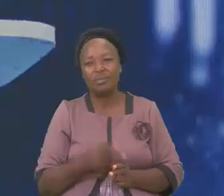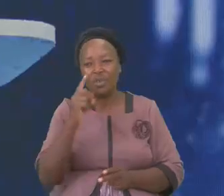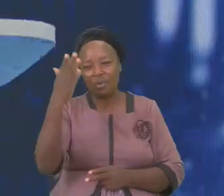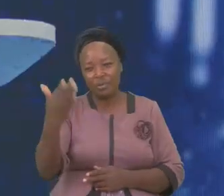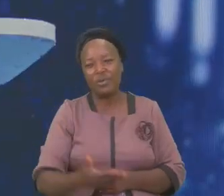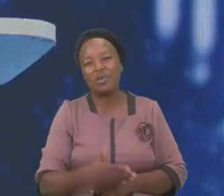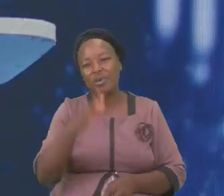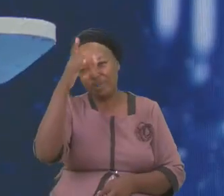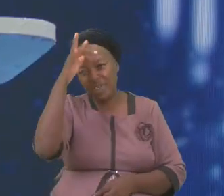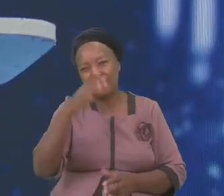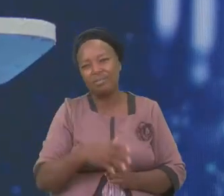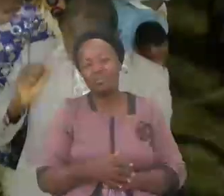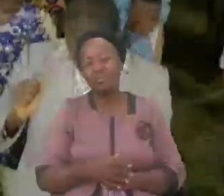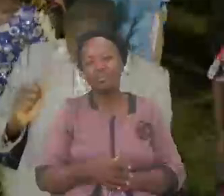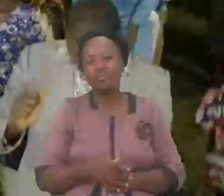Praise the Lord.